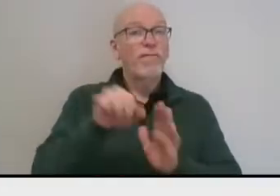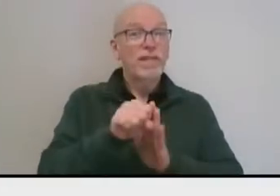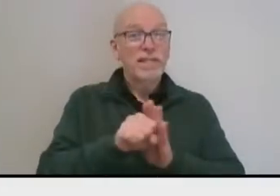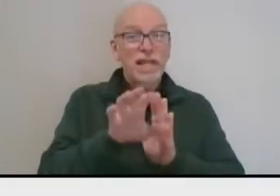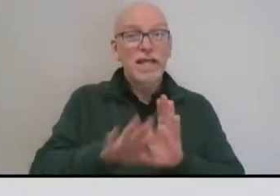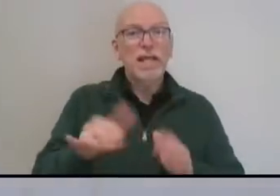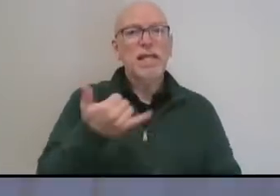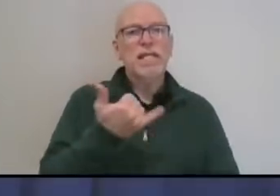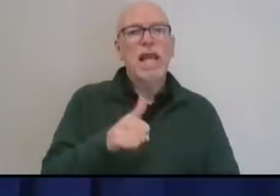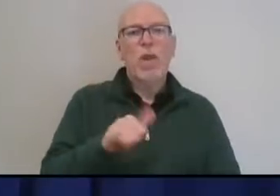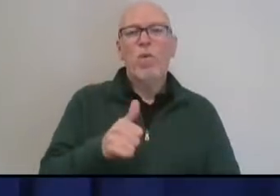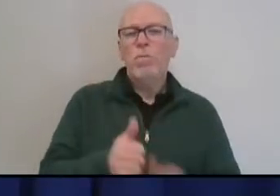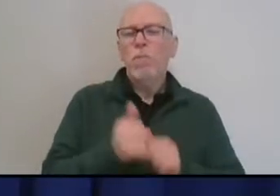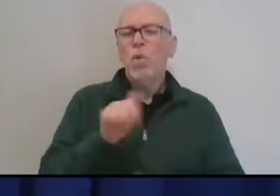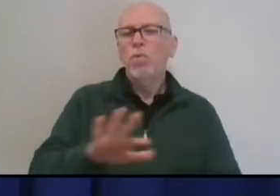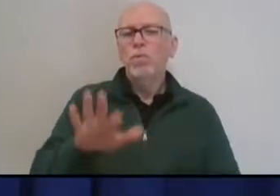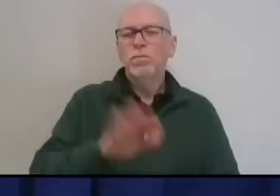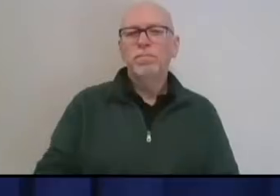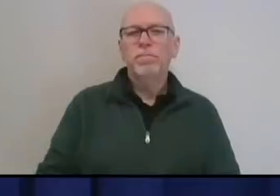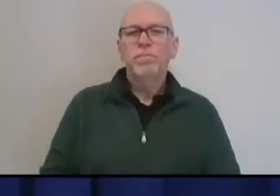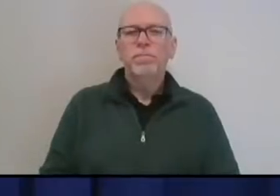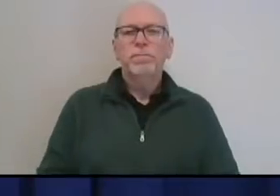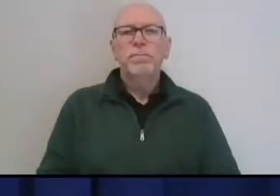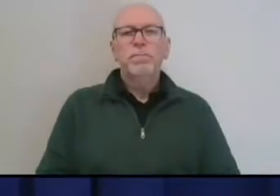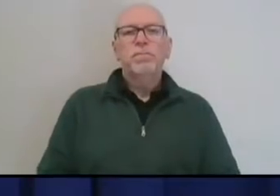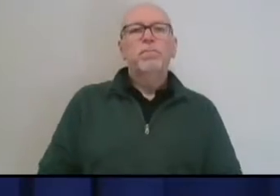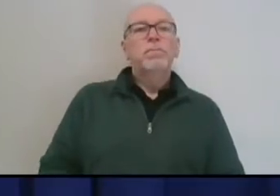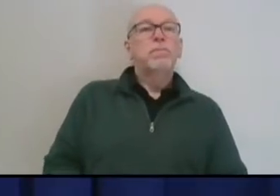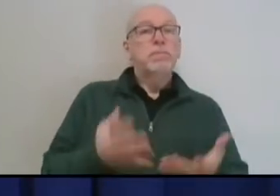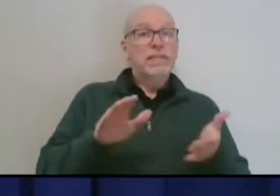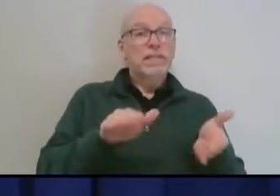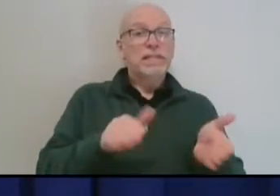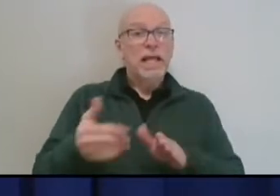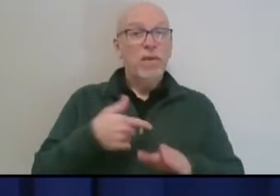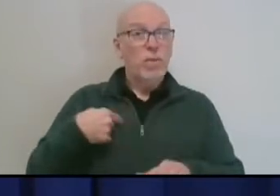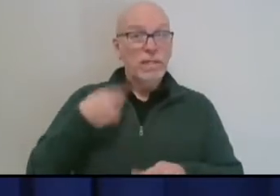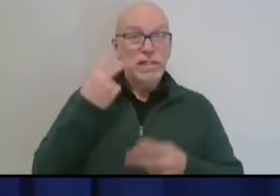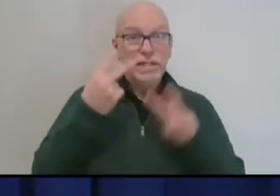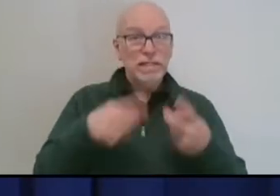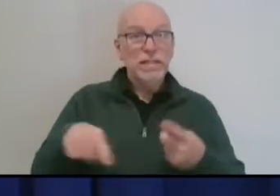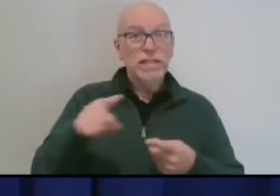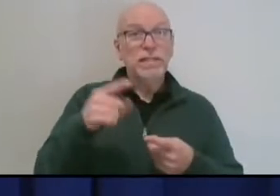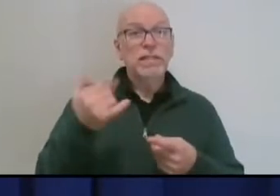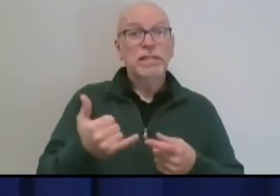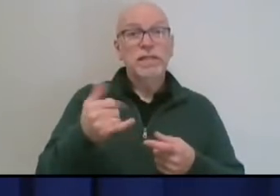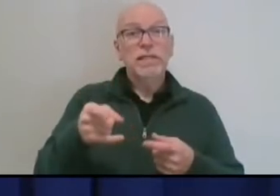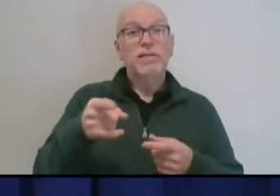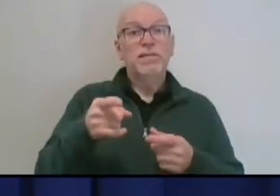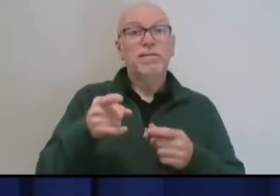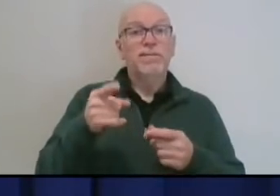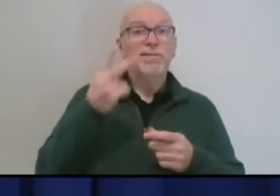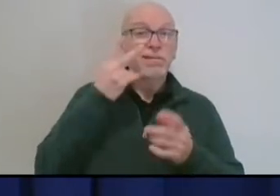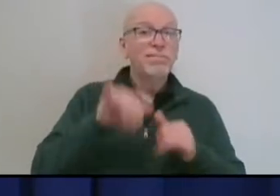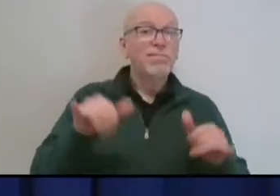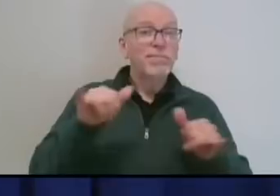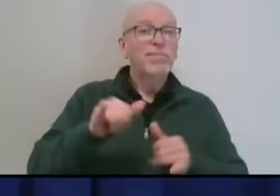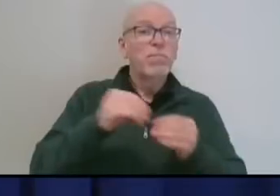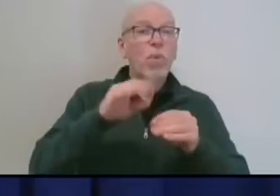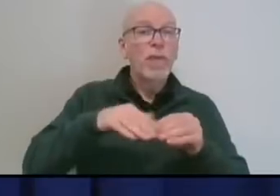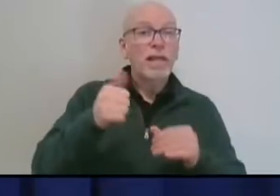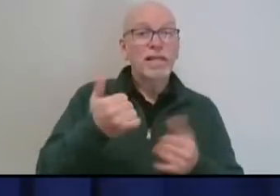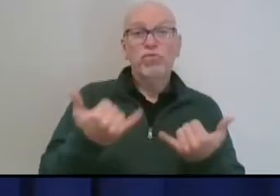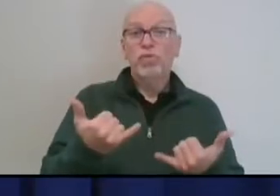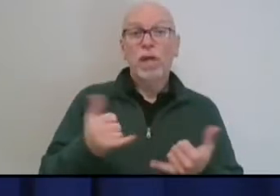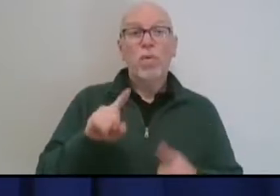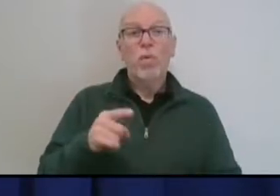yellow advisory level. The number of deaths we are seeing has fallen into double digits consistently. Today we reported 9